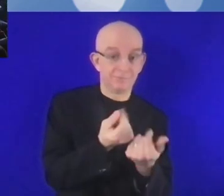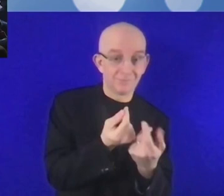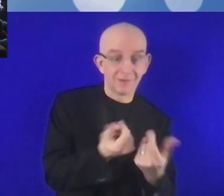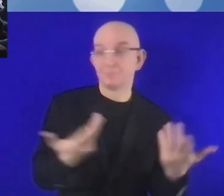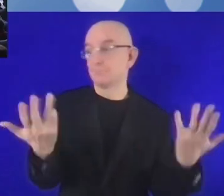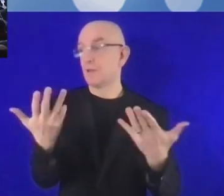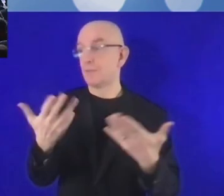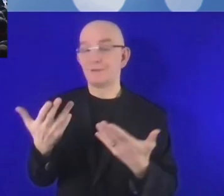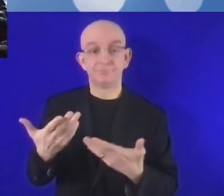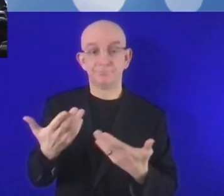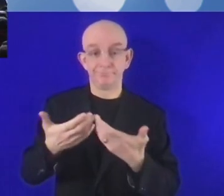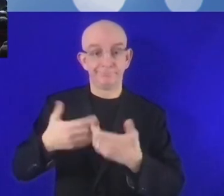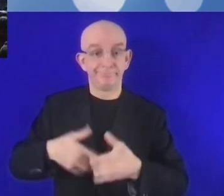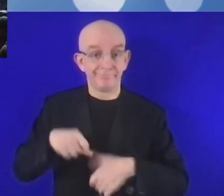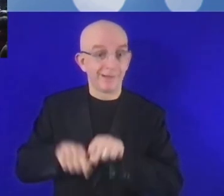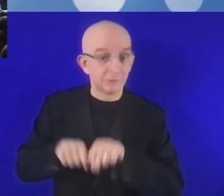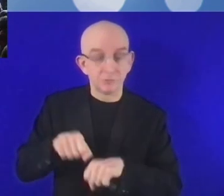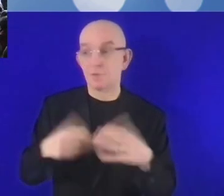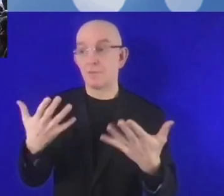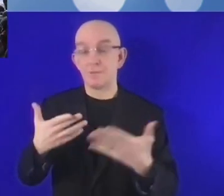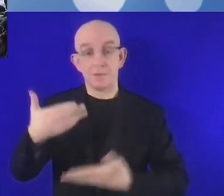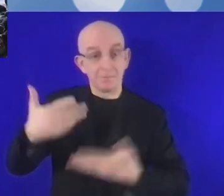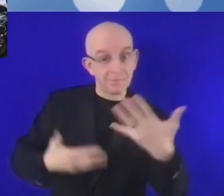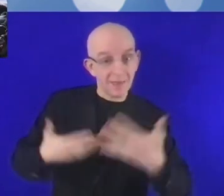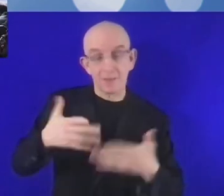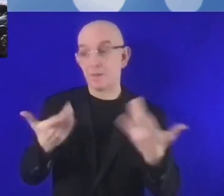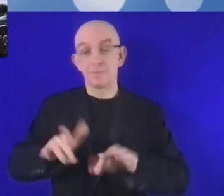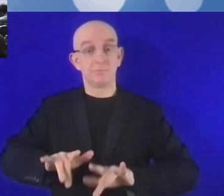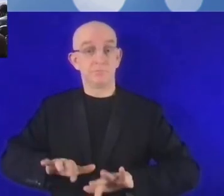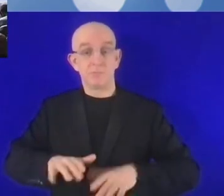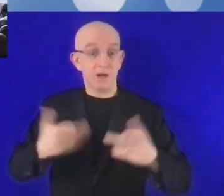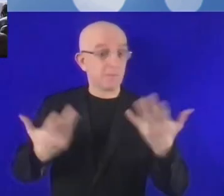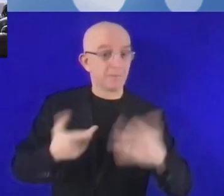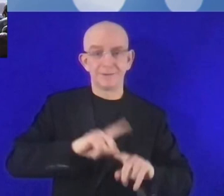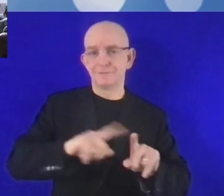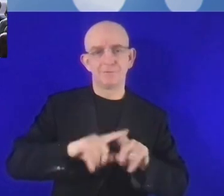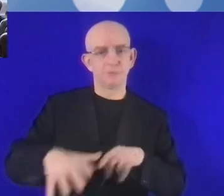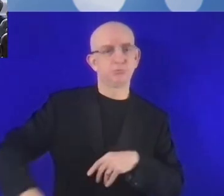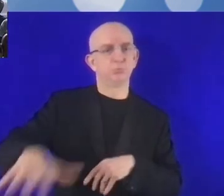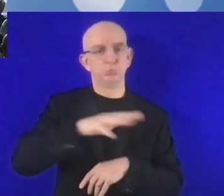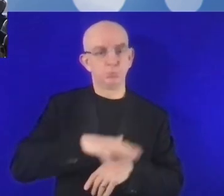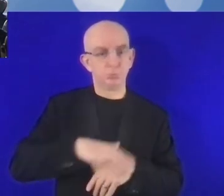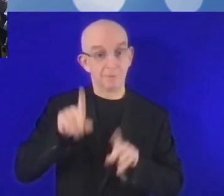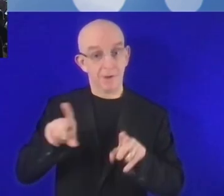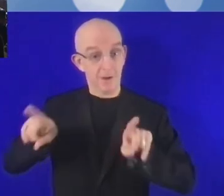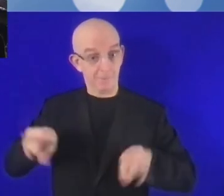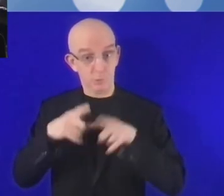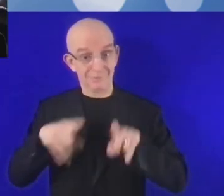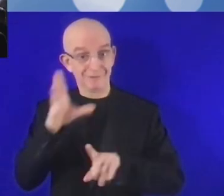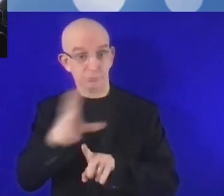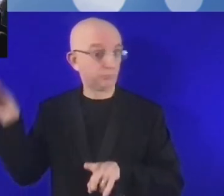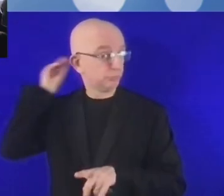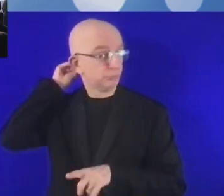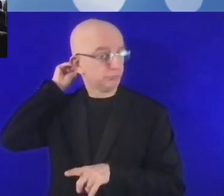must that music gets again the same importance in normal schools as other main subjects.